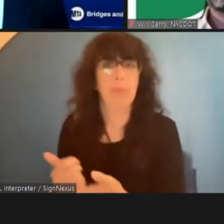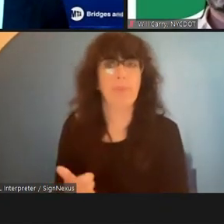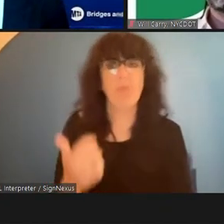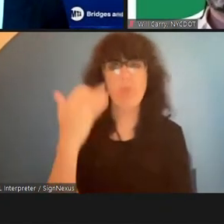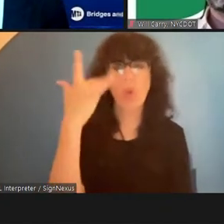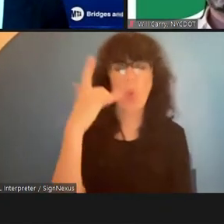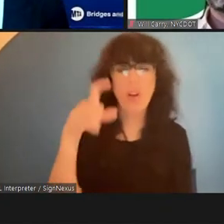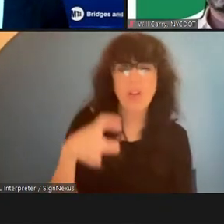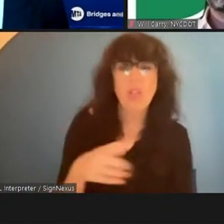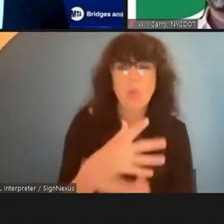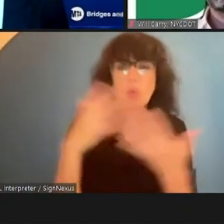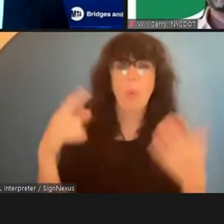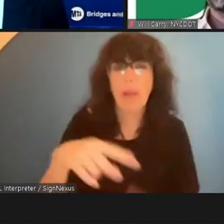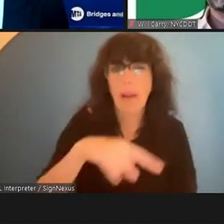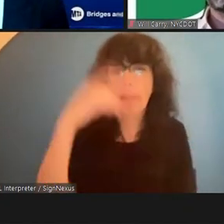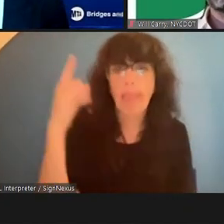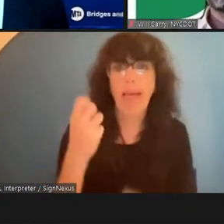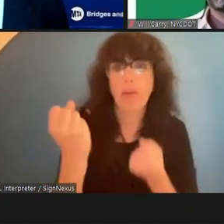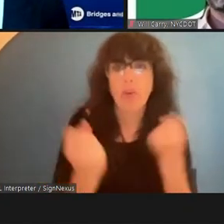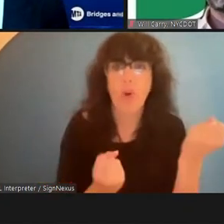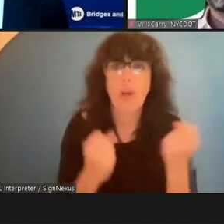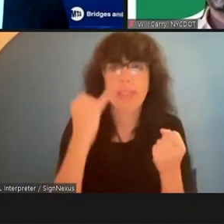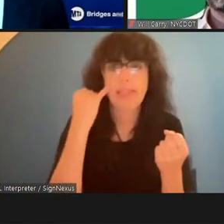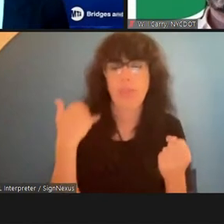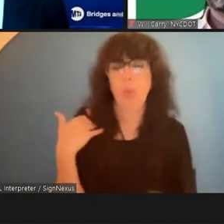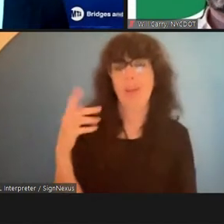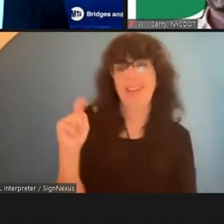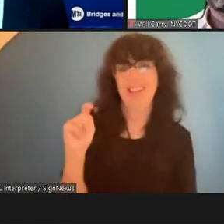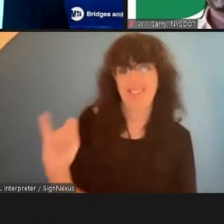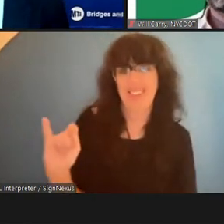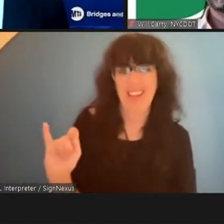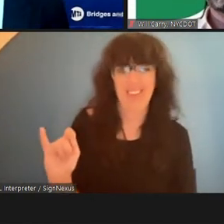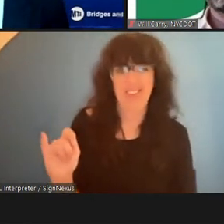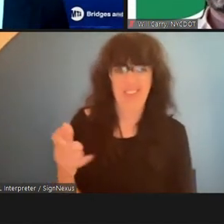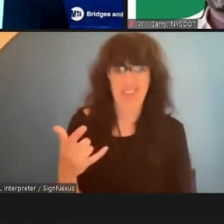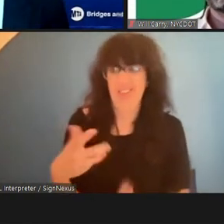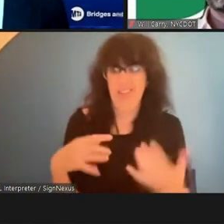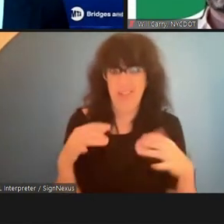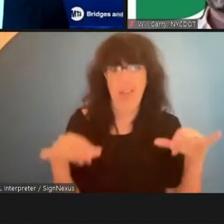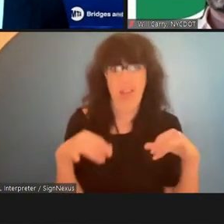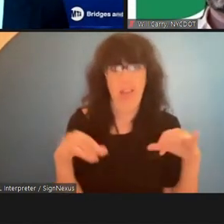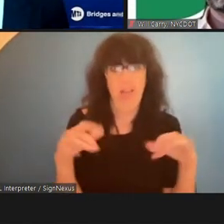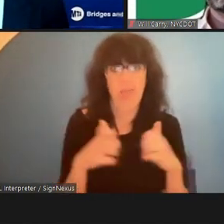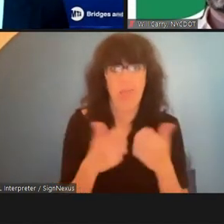many black cars when you have taxis it's a redundant service